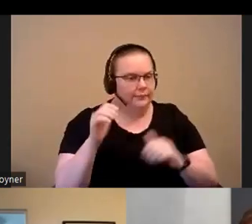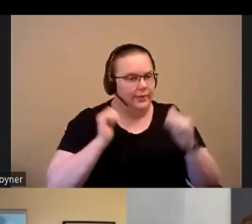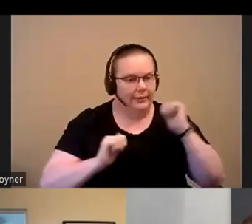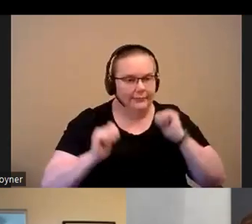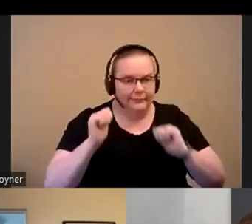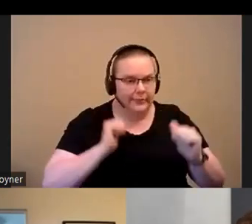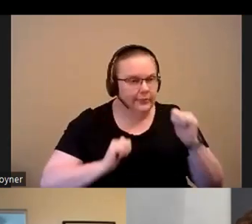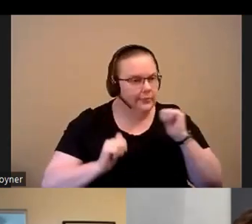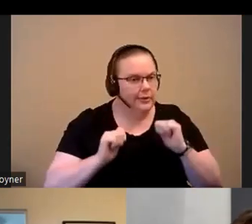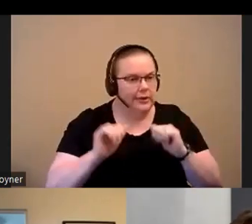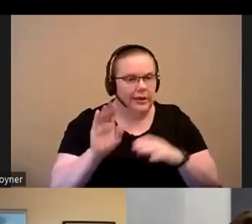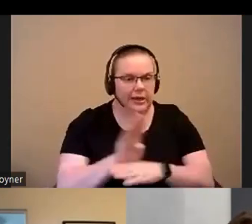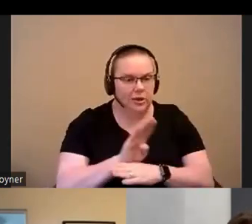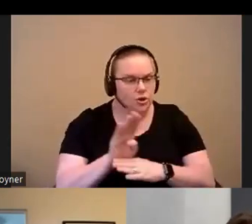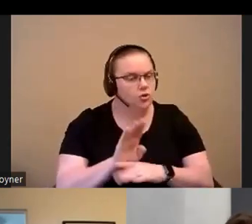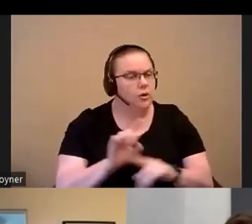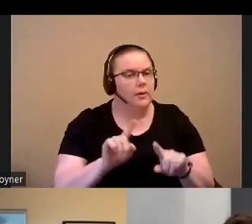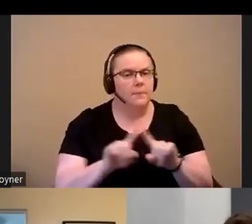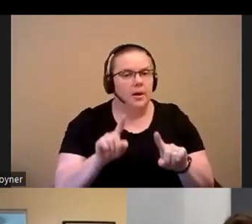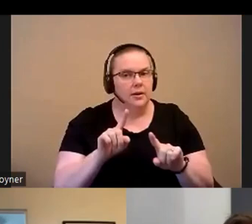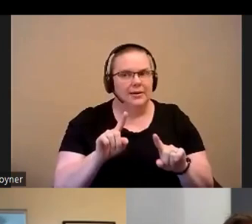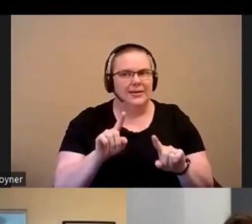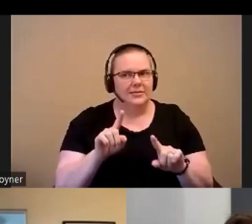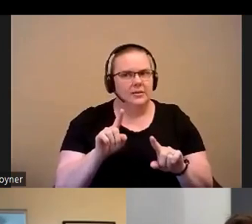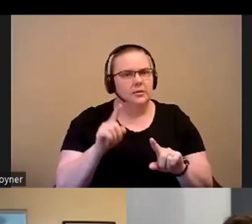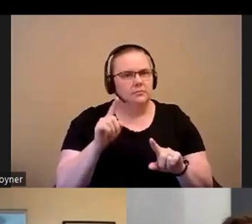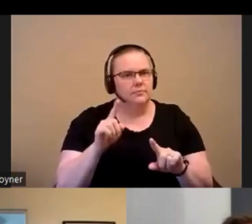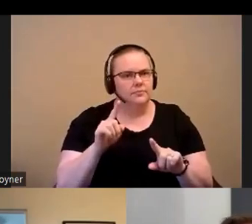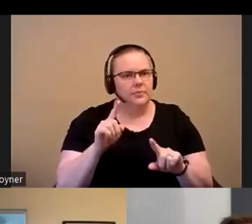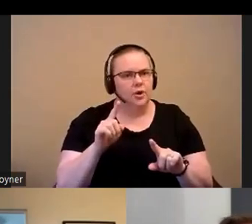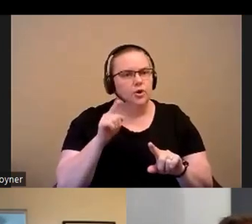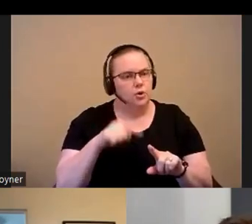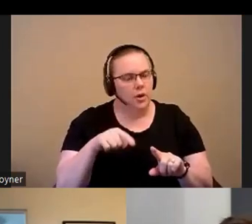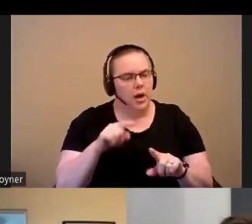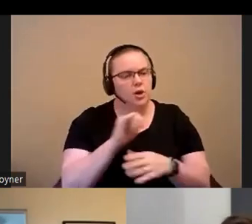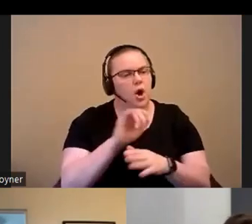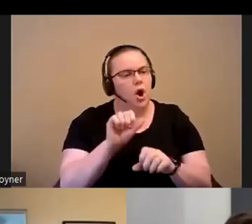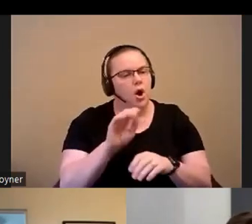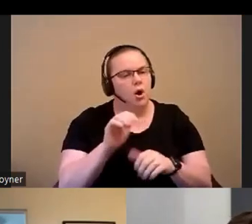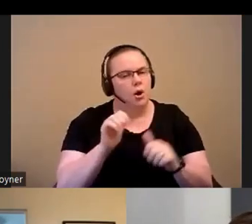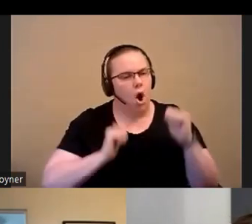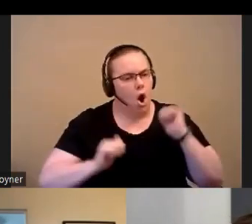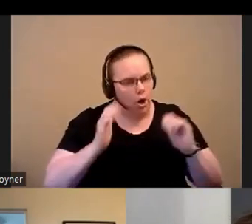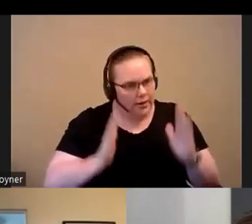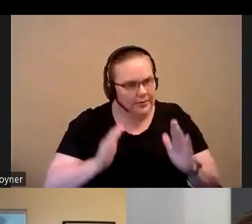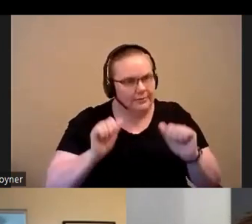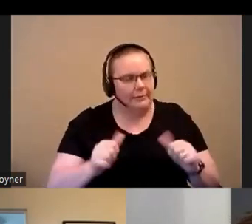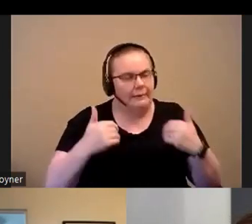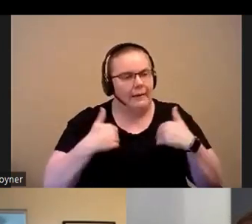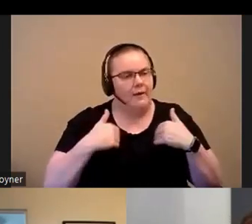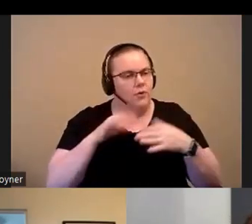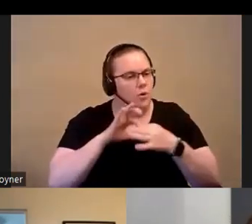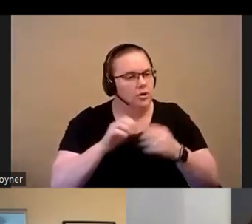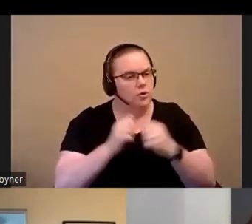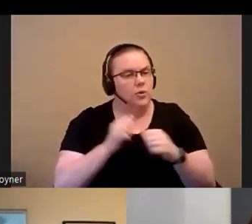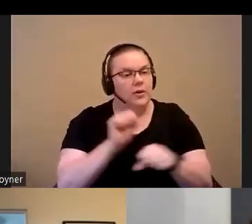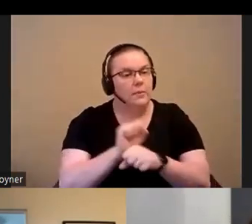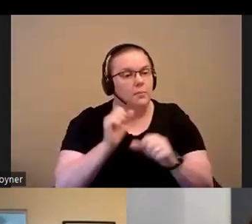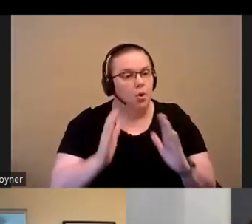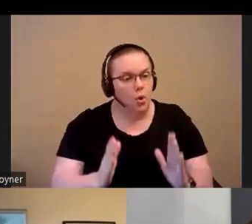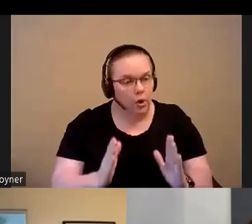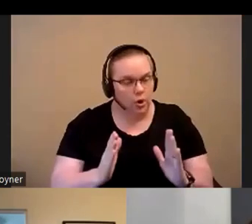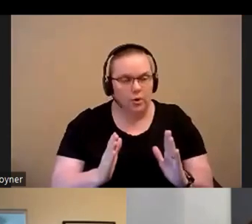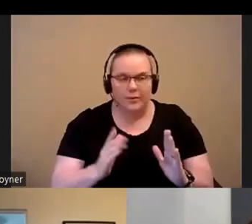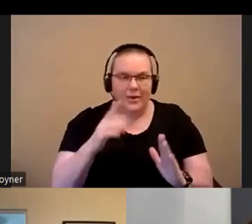this notion that you can have a relationship, an artist can have a relationship with an employer who isn't actually the